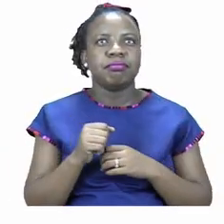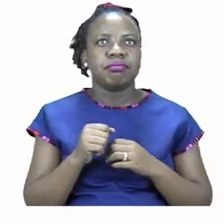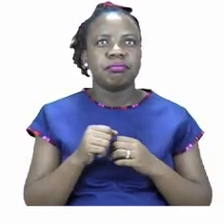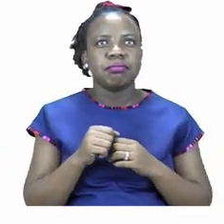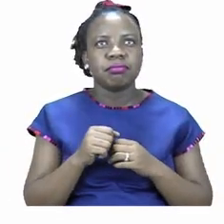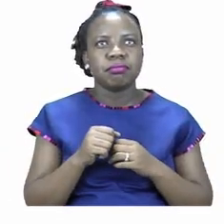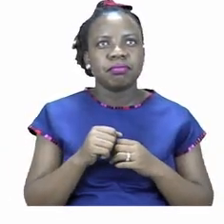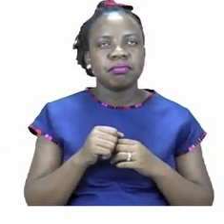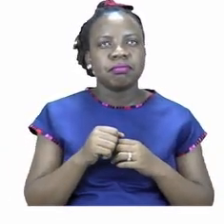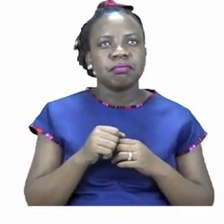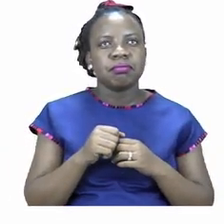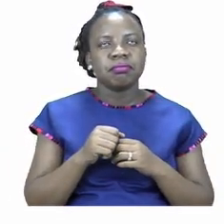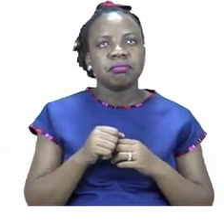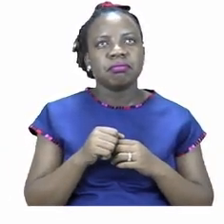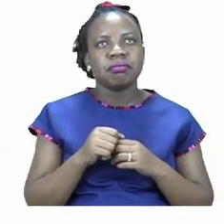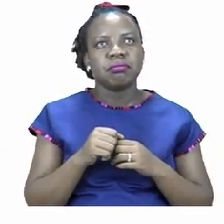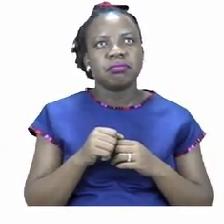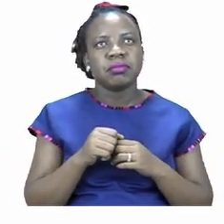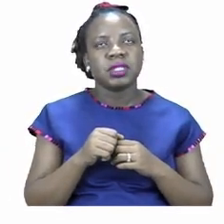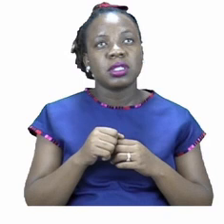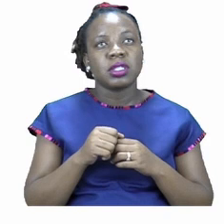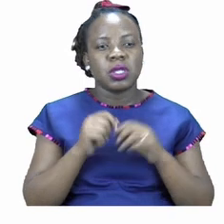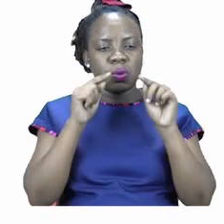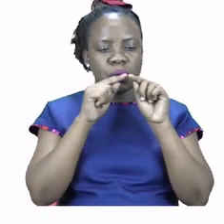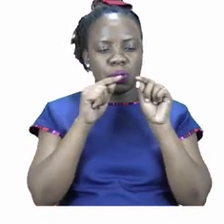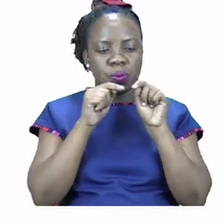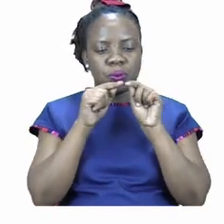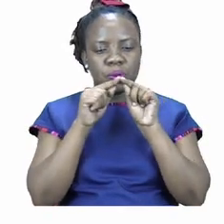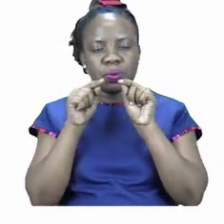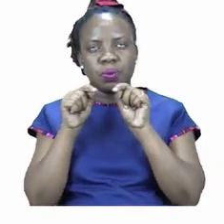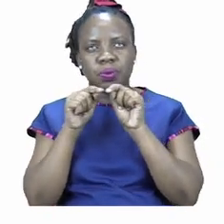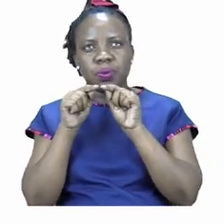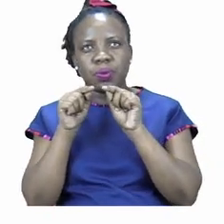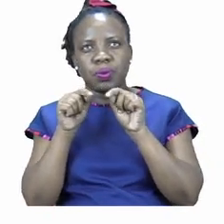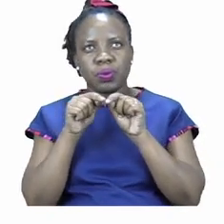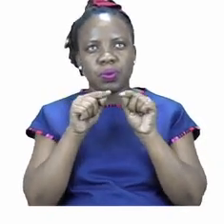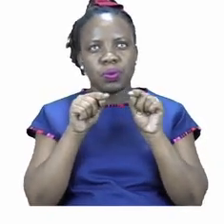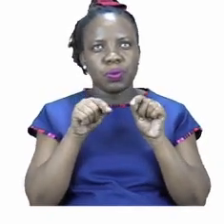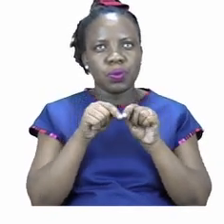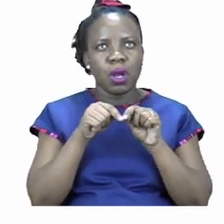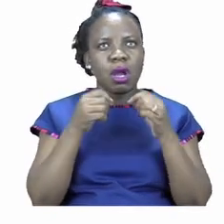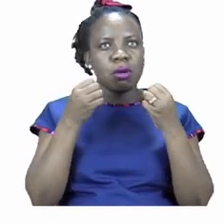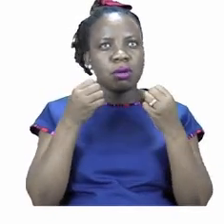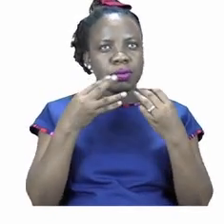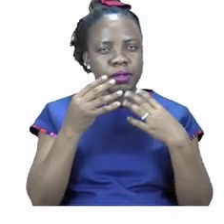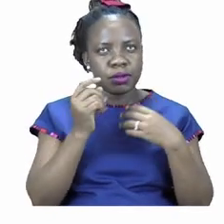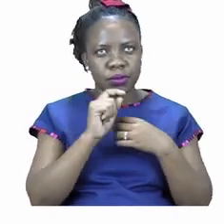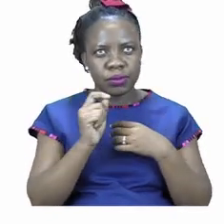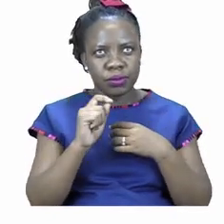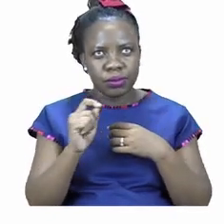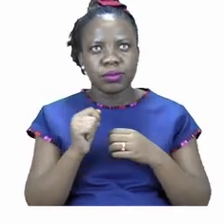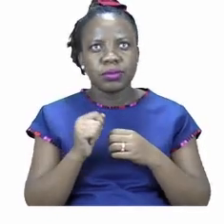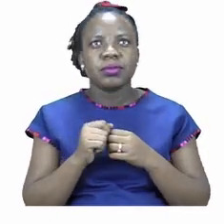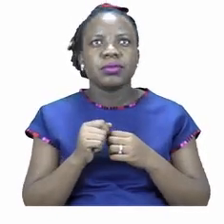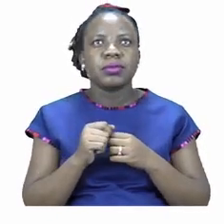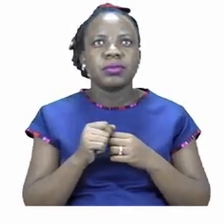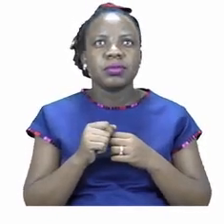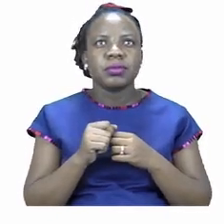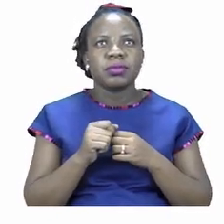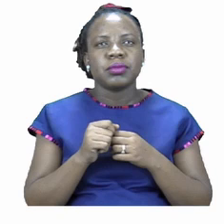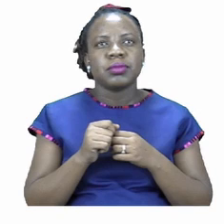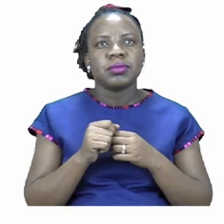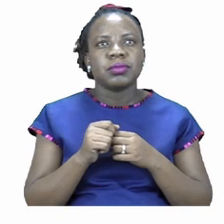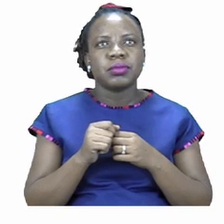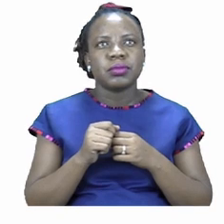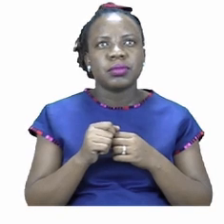by counting the squares. And then after that, we're going to find the area of the following